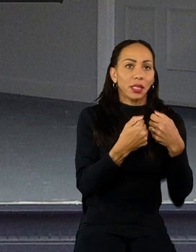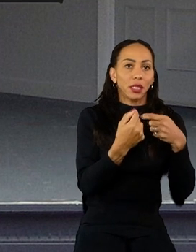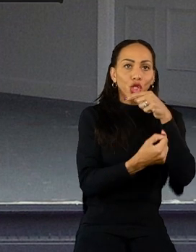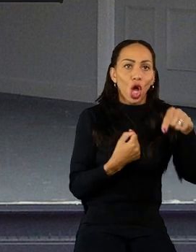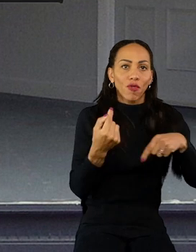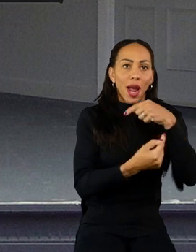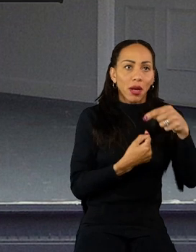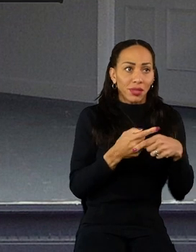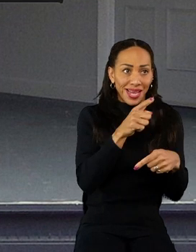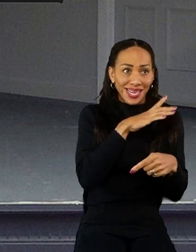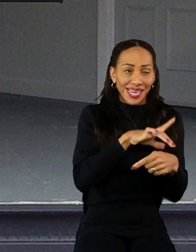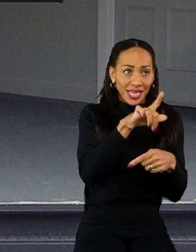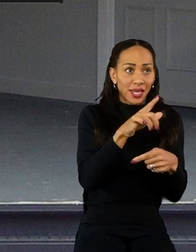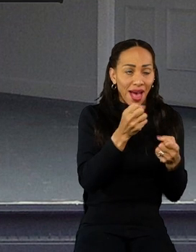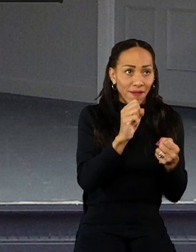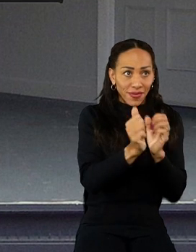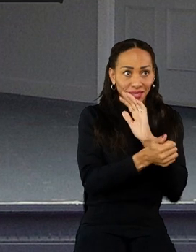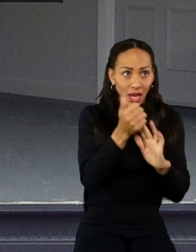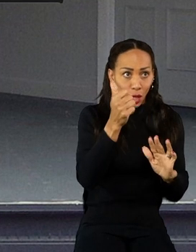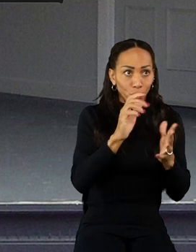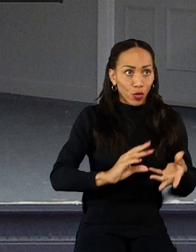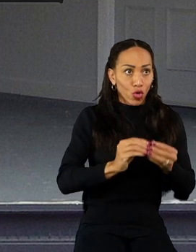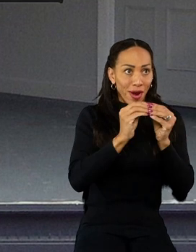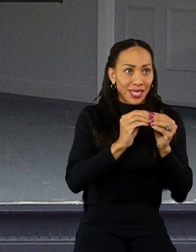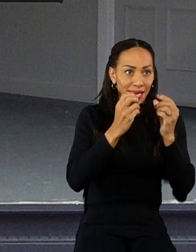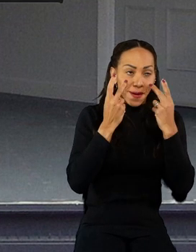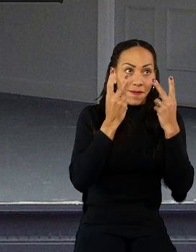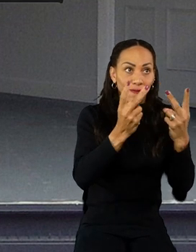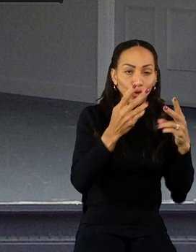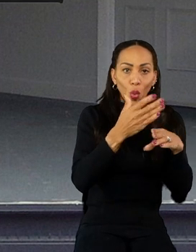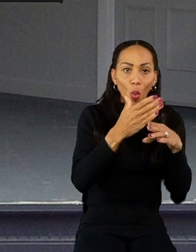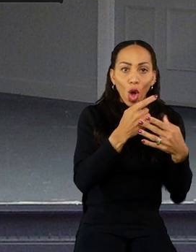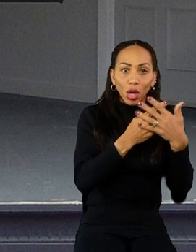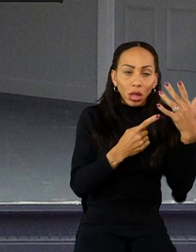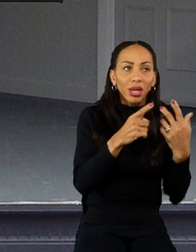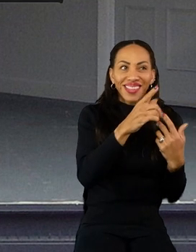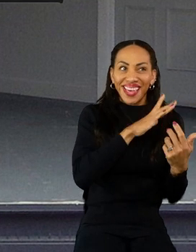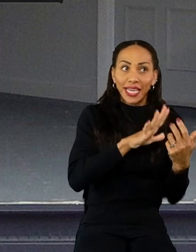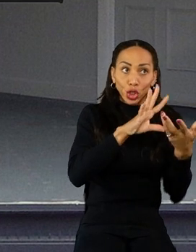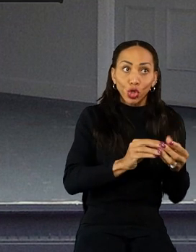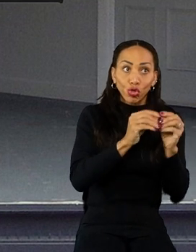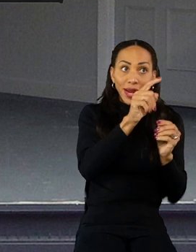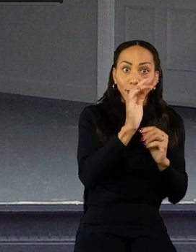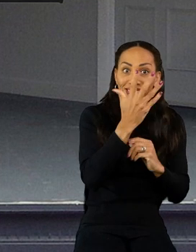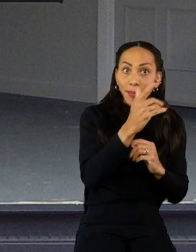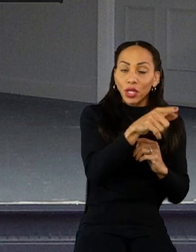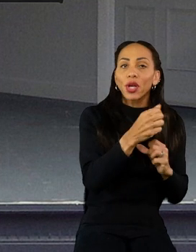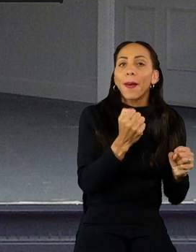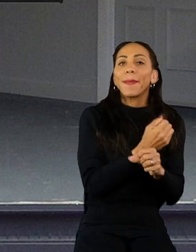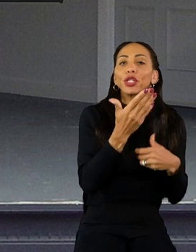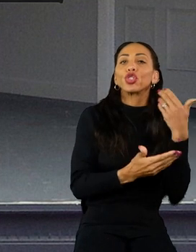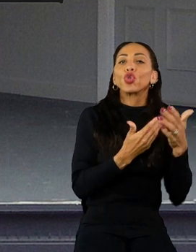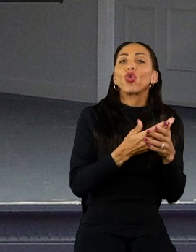the fact that there is a tight turnaround and the person needs to have the skills in making the visual work, because they need to be